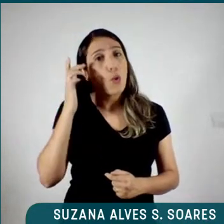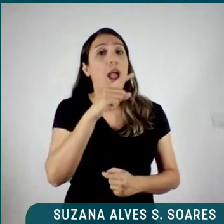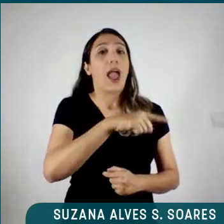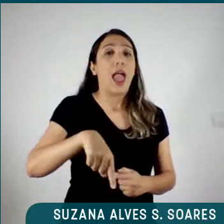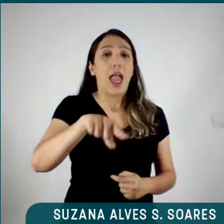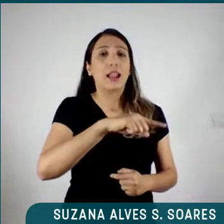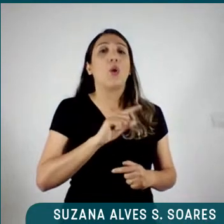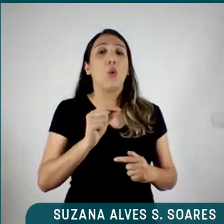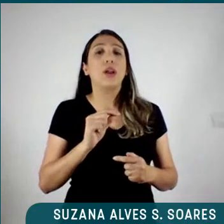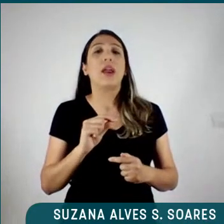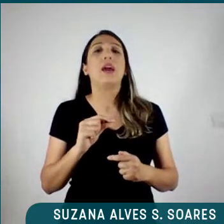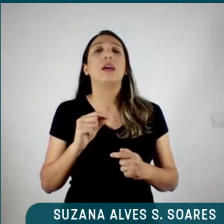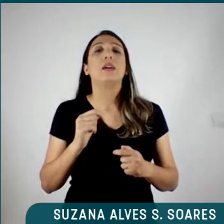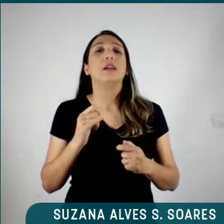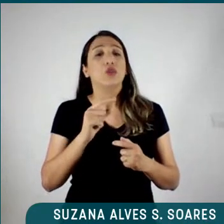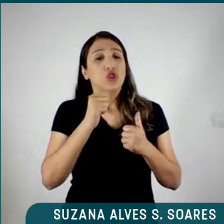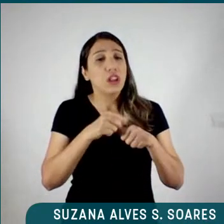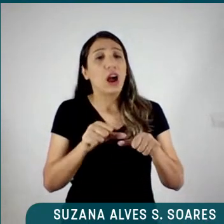build up